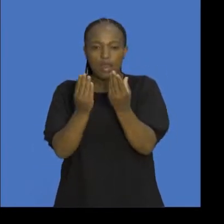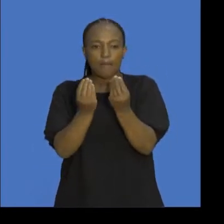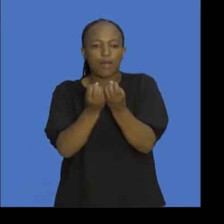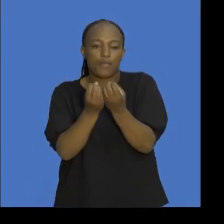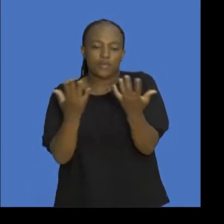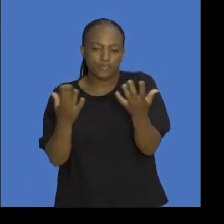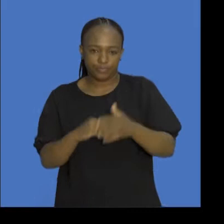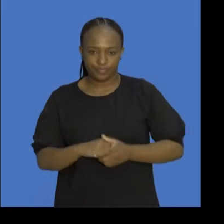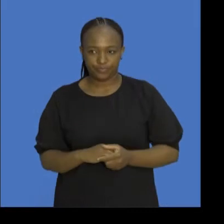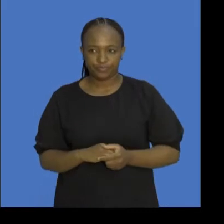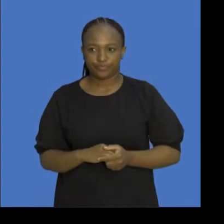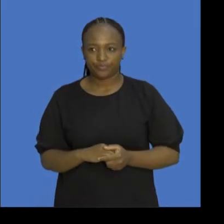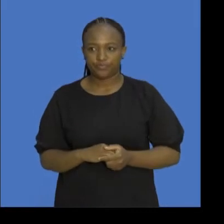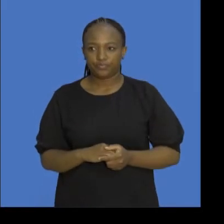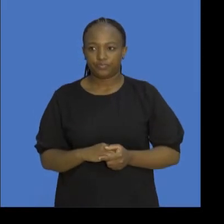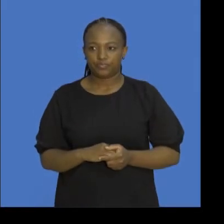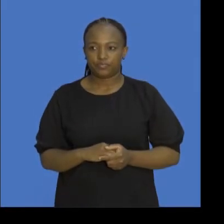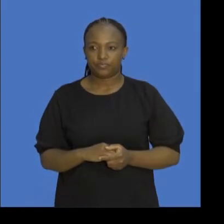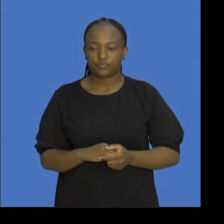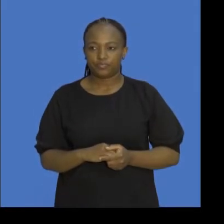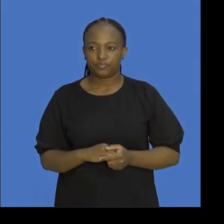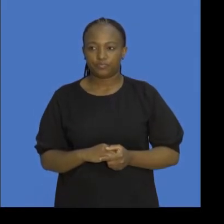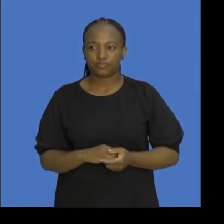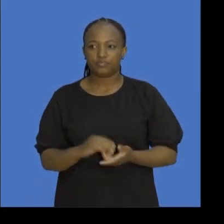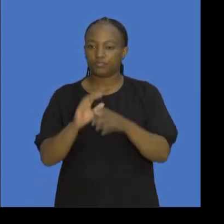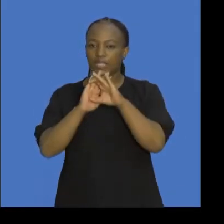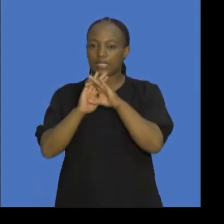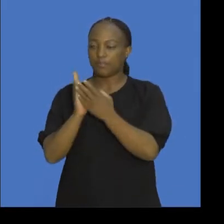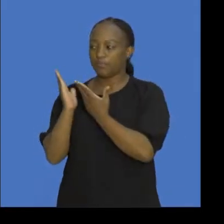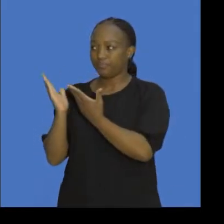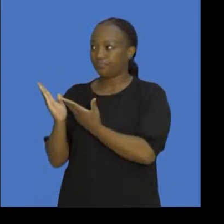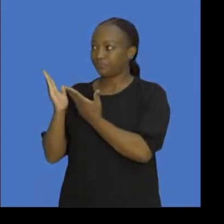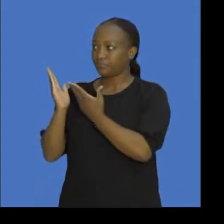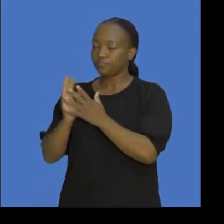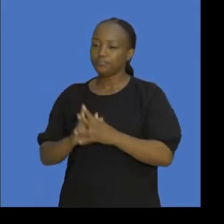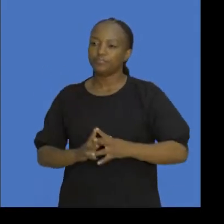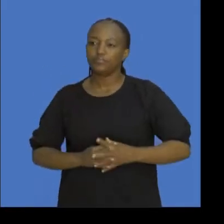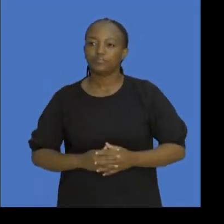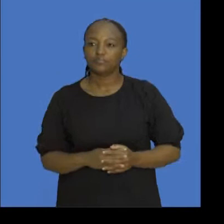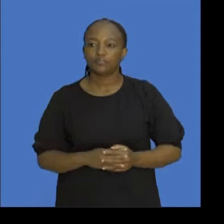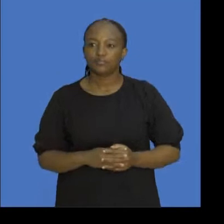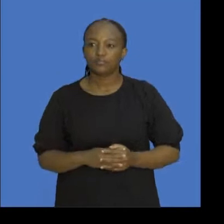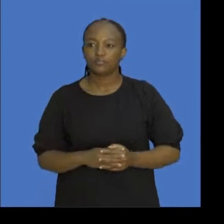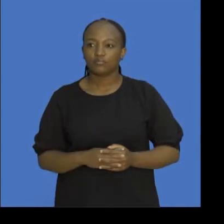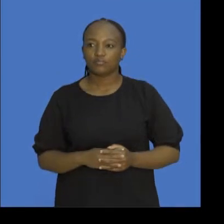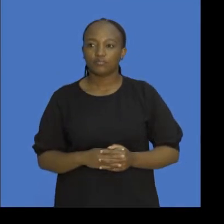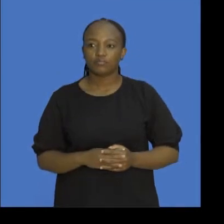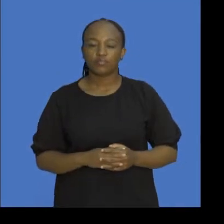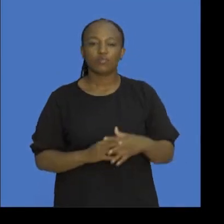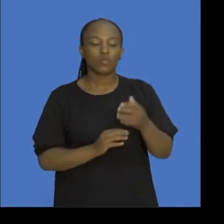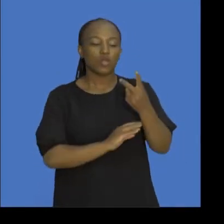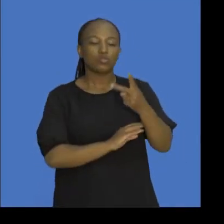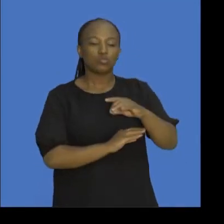values you have. Okay, let's look at an example. 2 dice